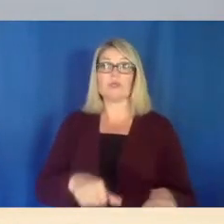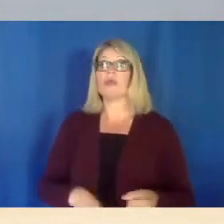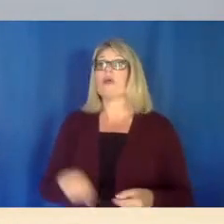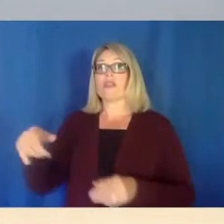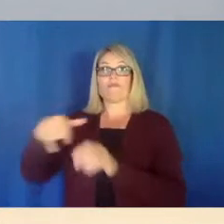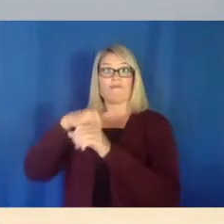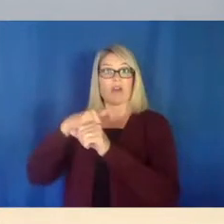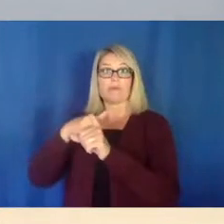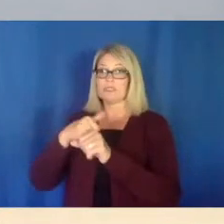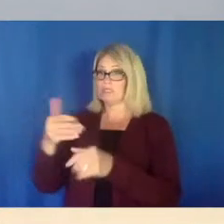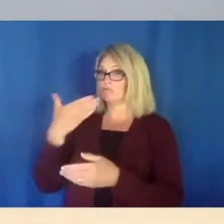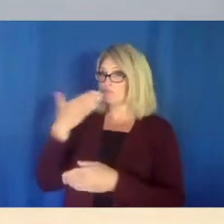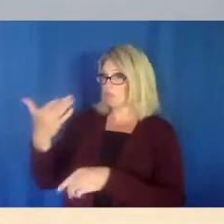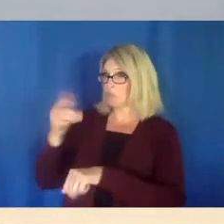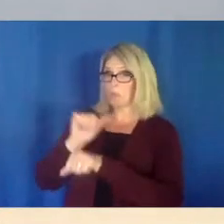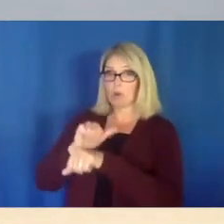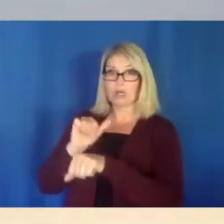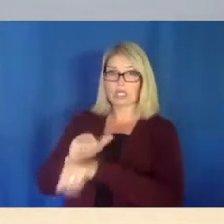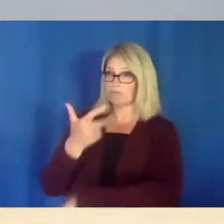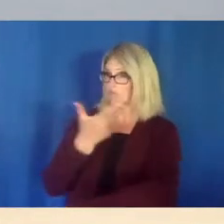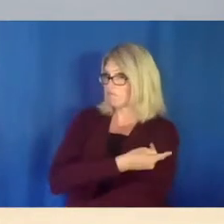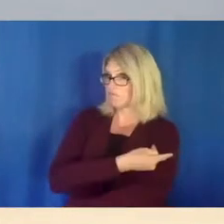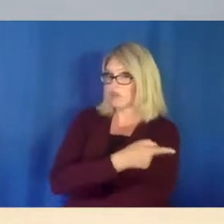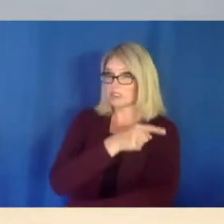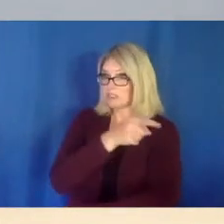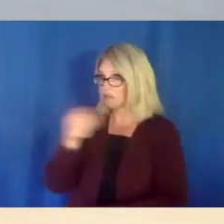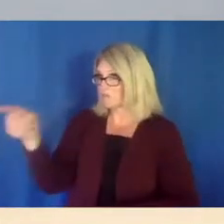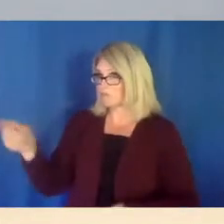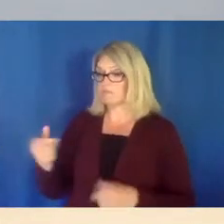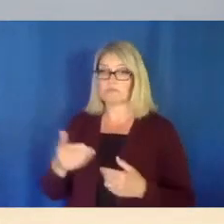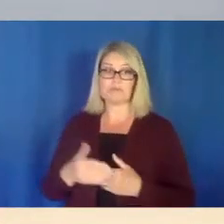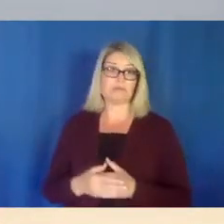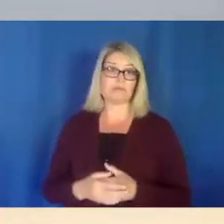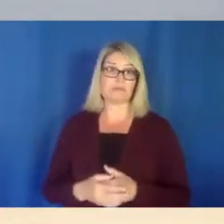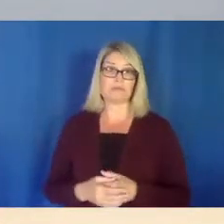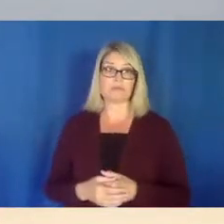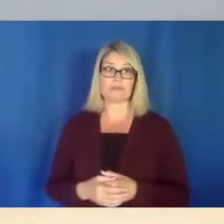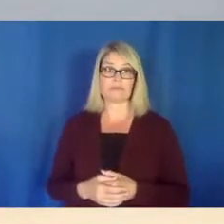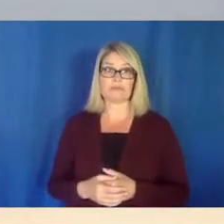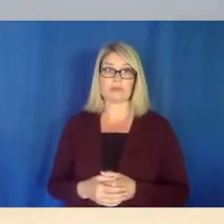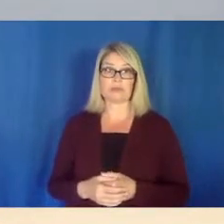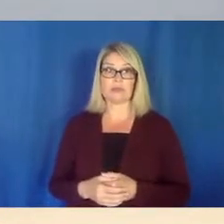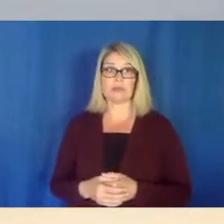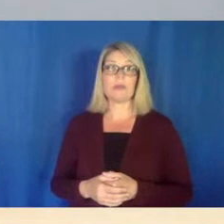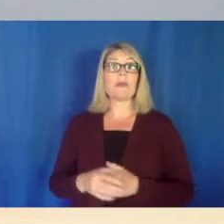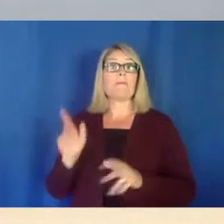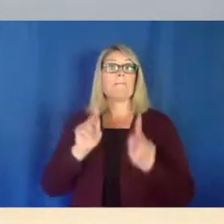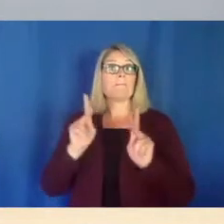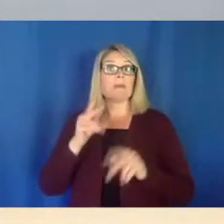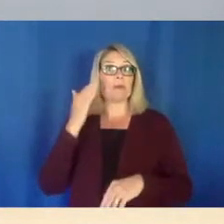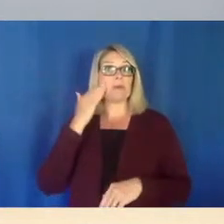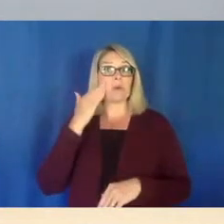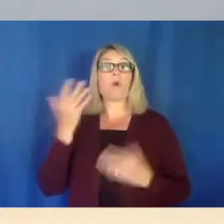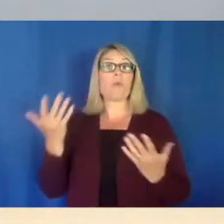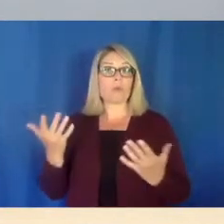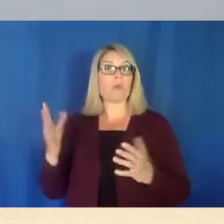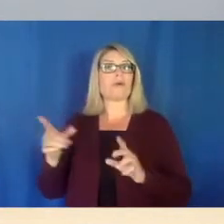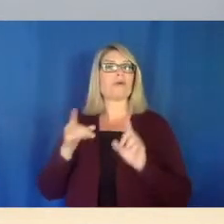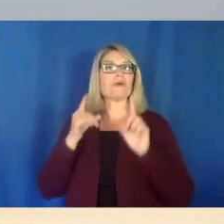well, and there's the people who are working there also know the goal is to try to get